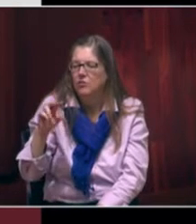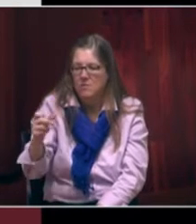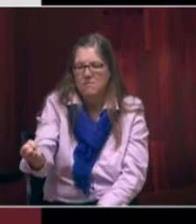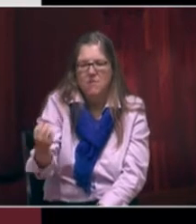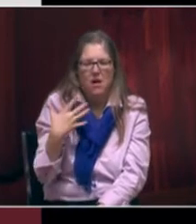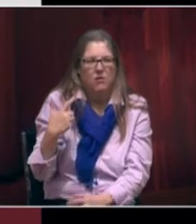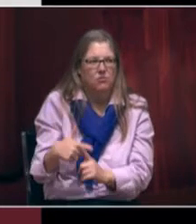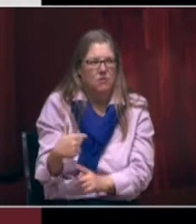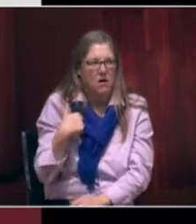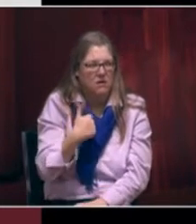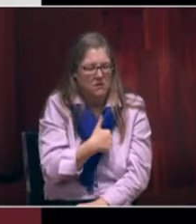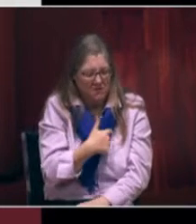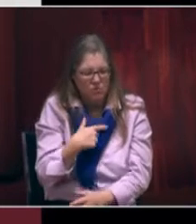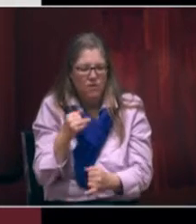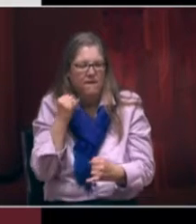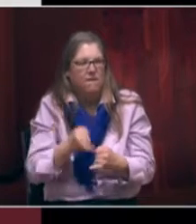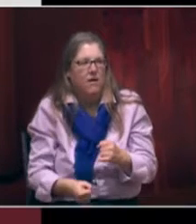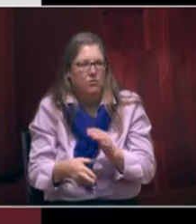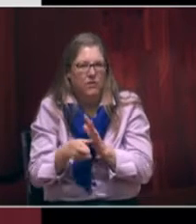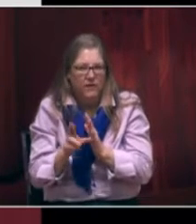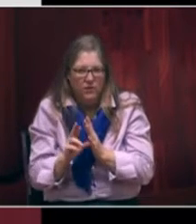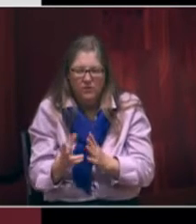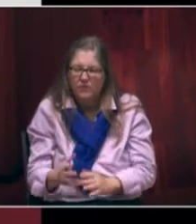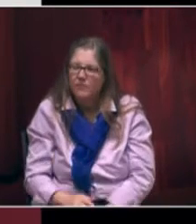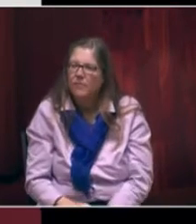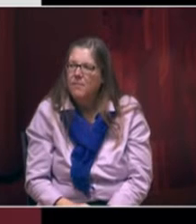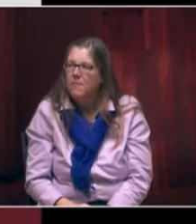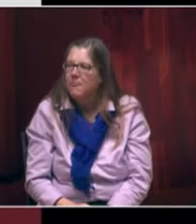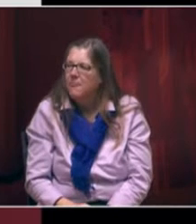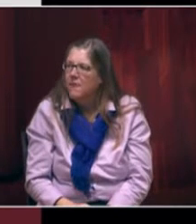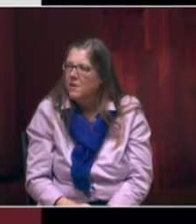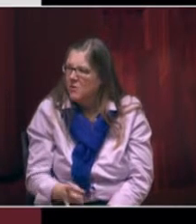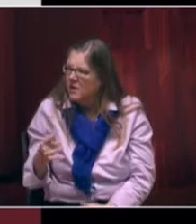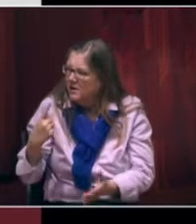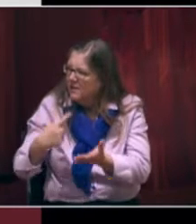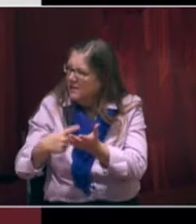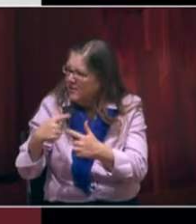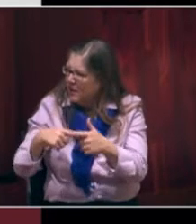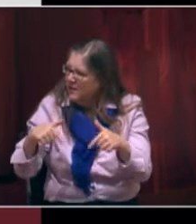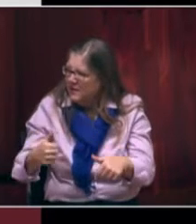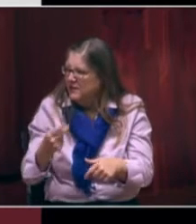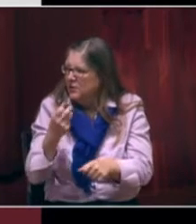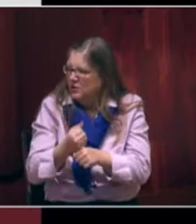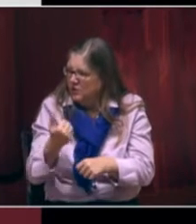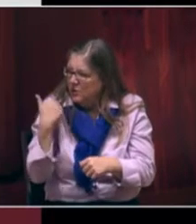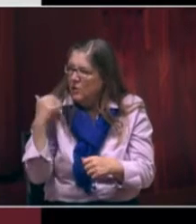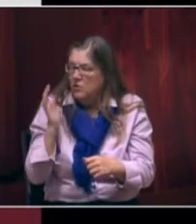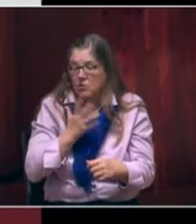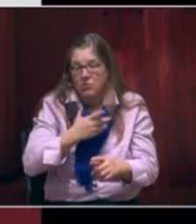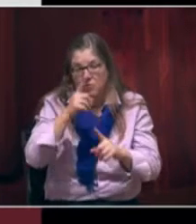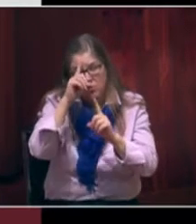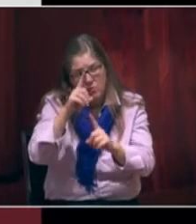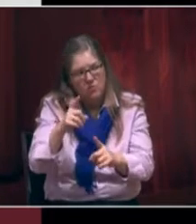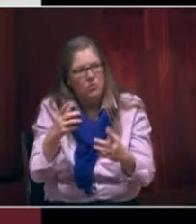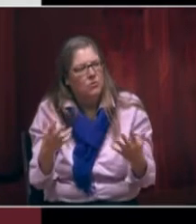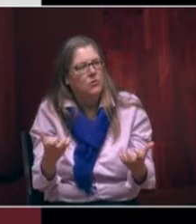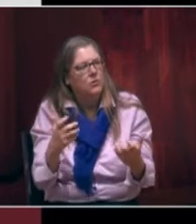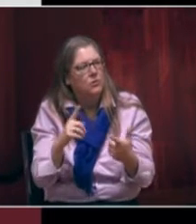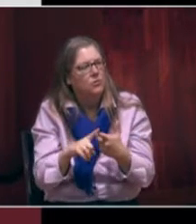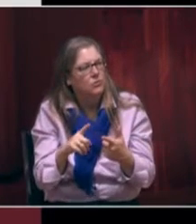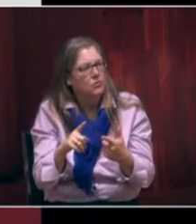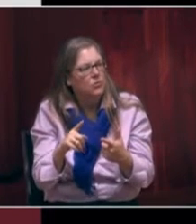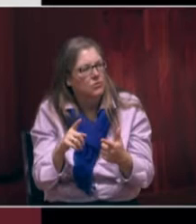us, and we do a final review. And we talked about this a few years ago, and our big goal here is to stop